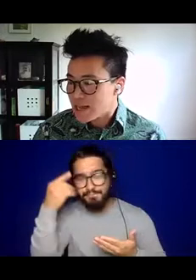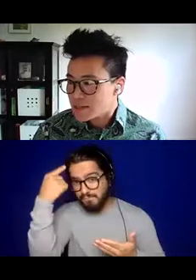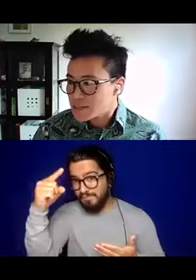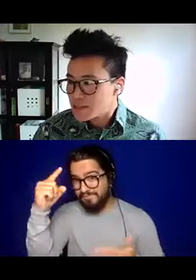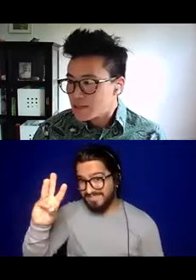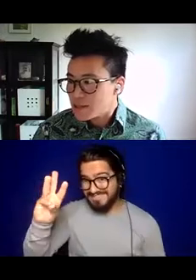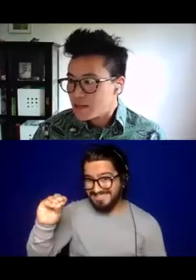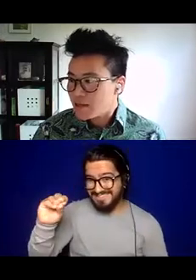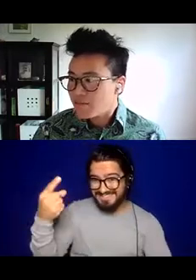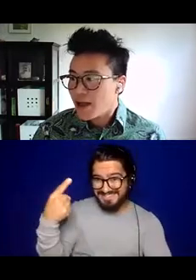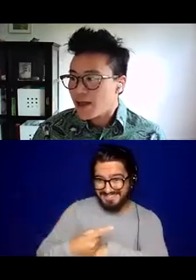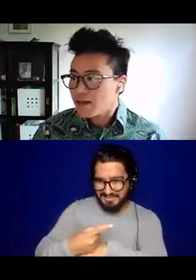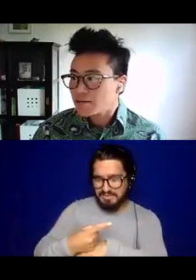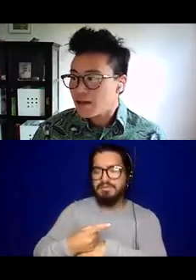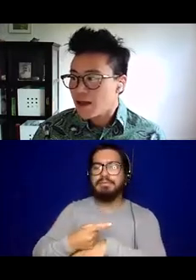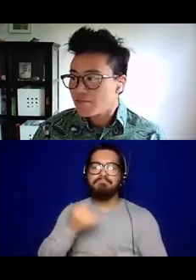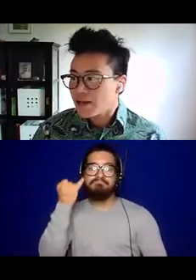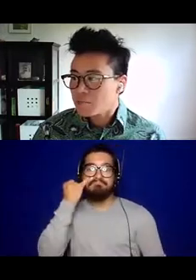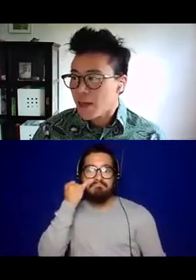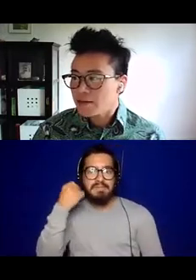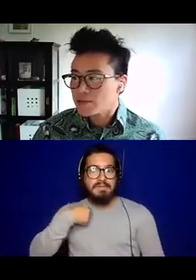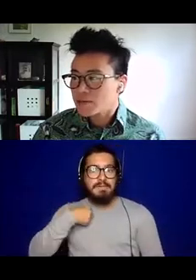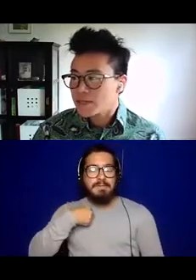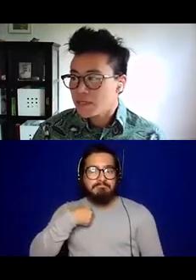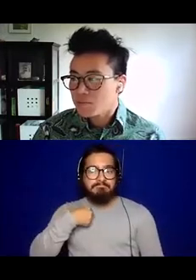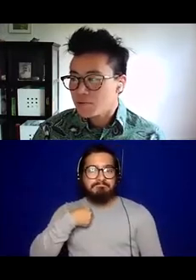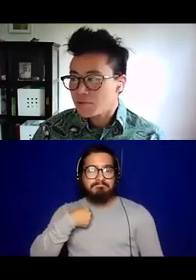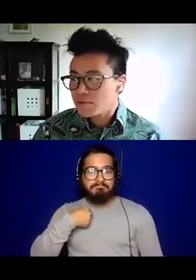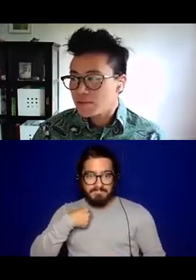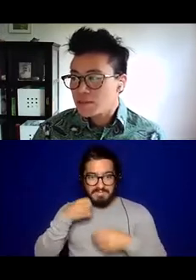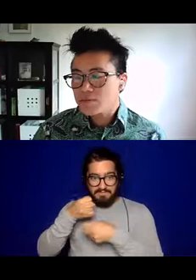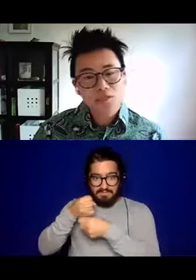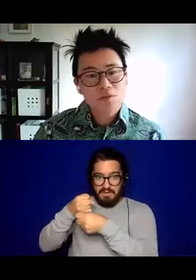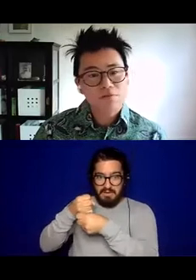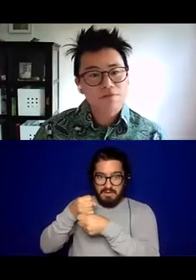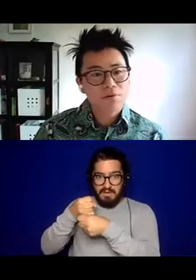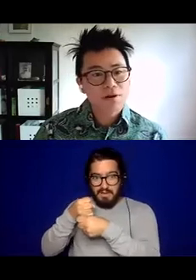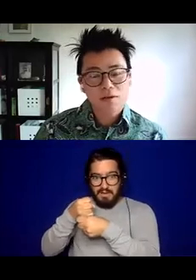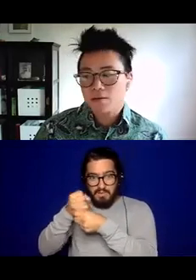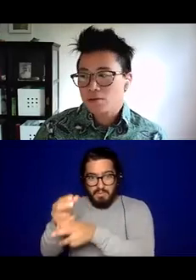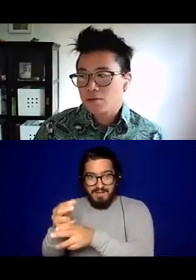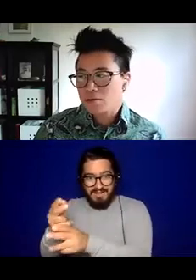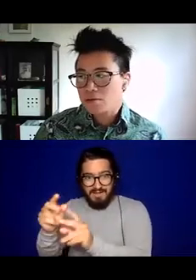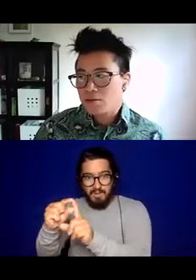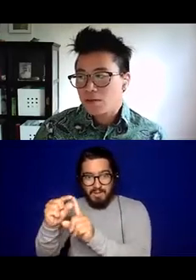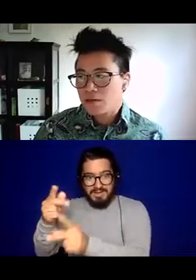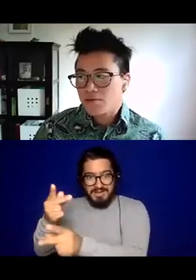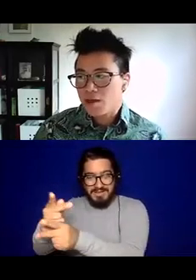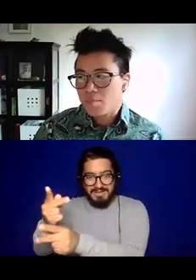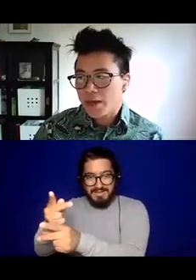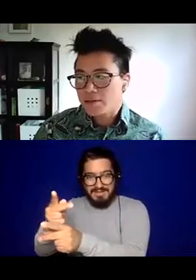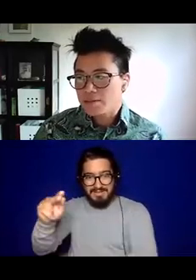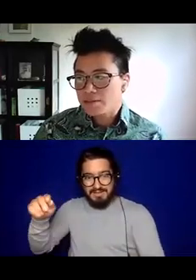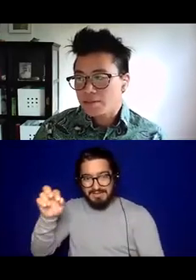60 days. If I append the word keep, they would store it for a year. And